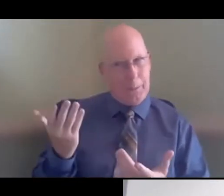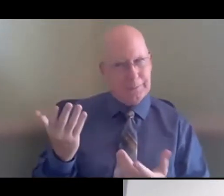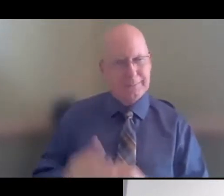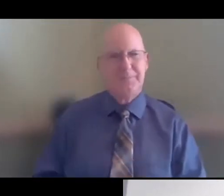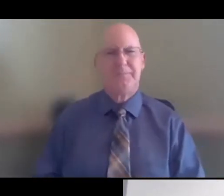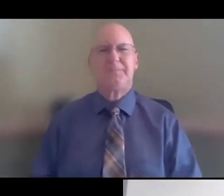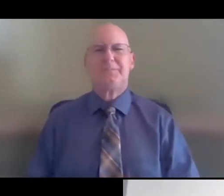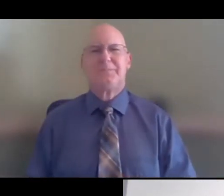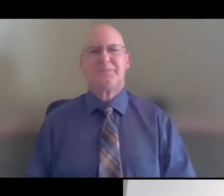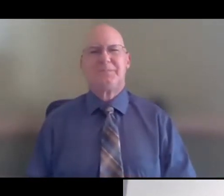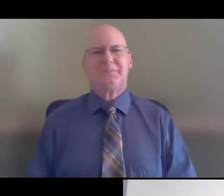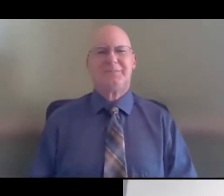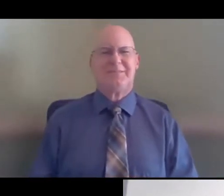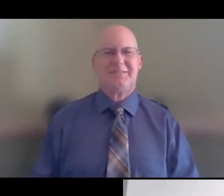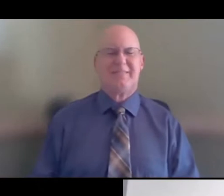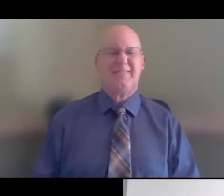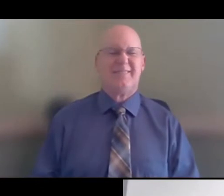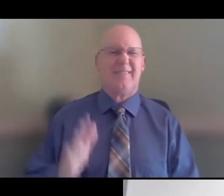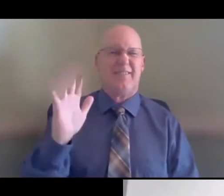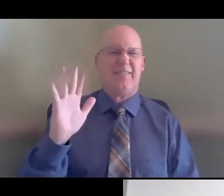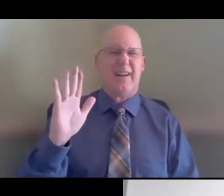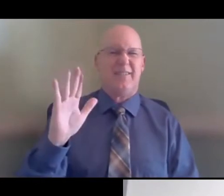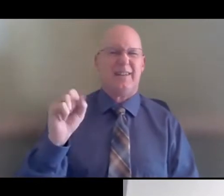Awesome. We got about 5 more seconds.